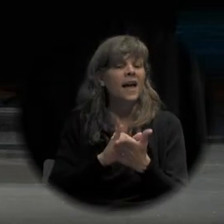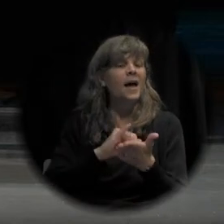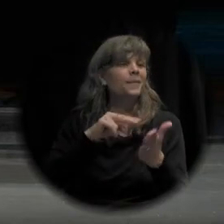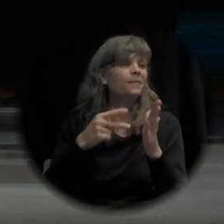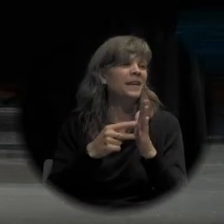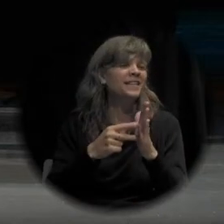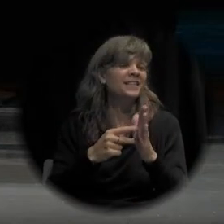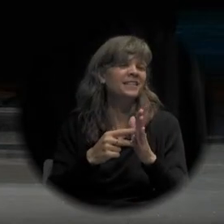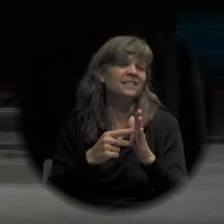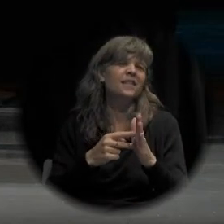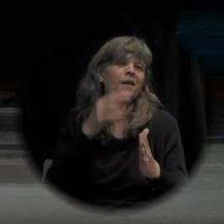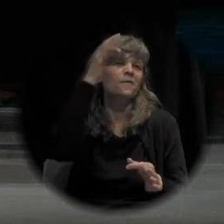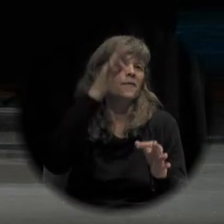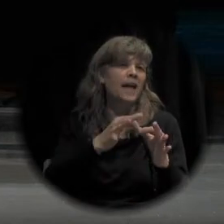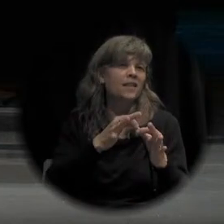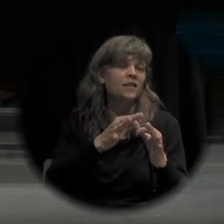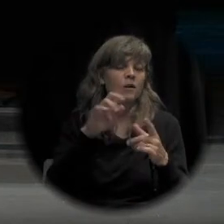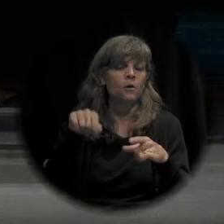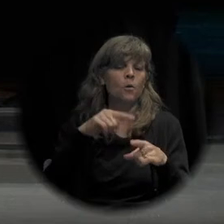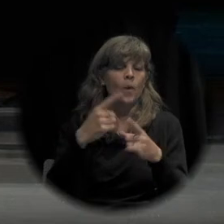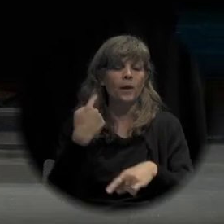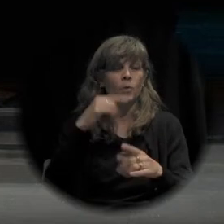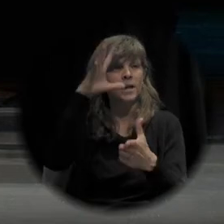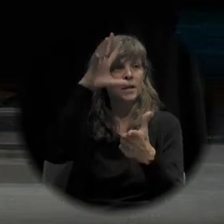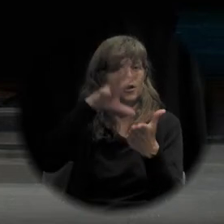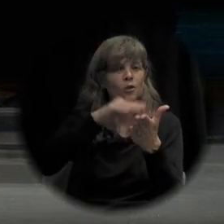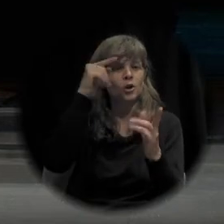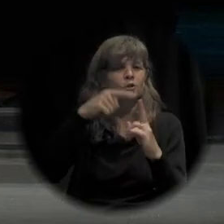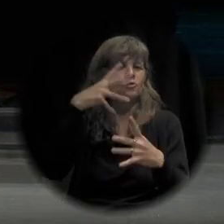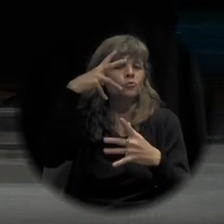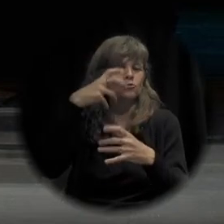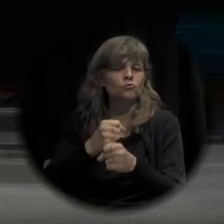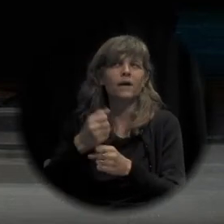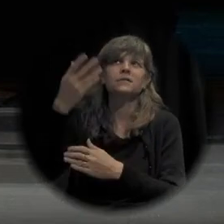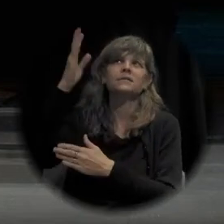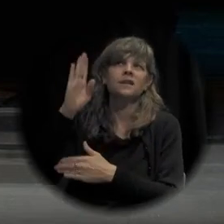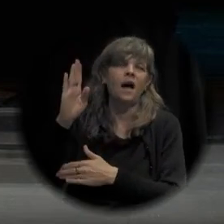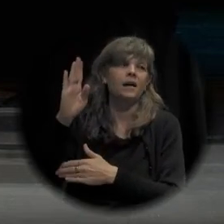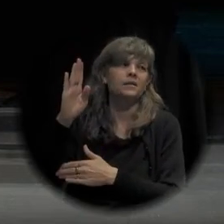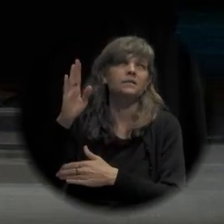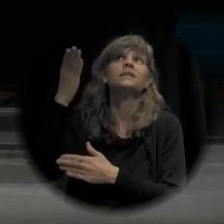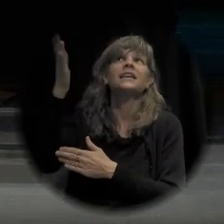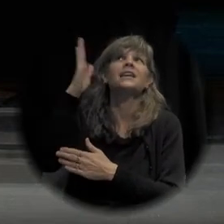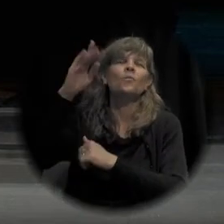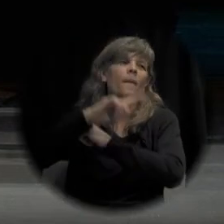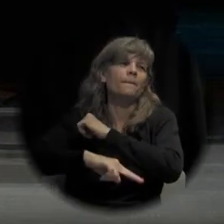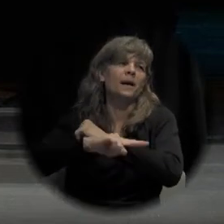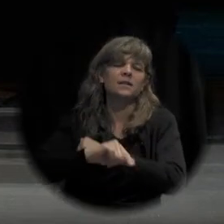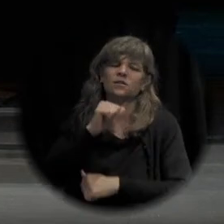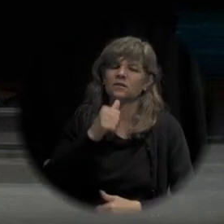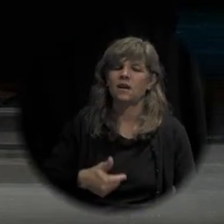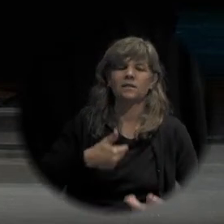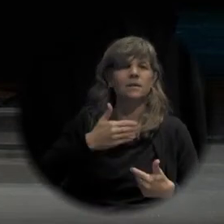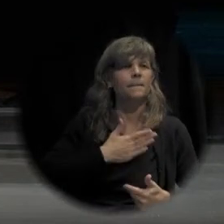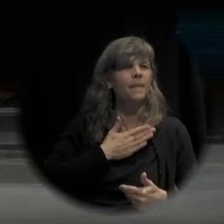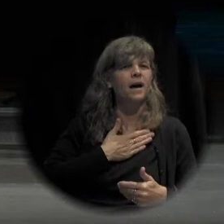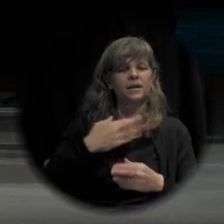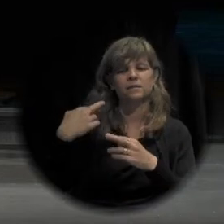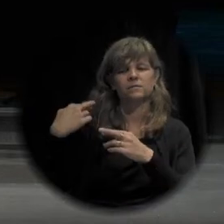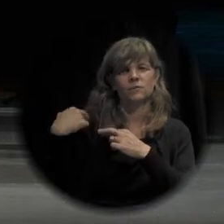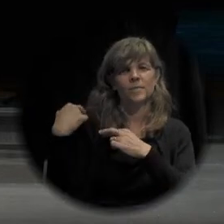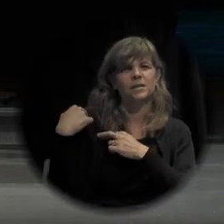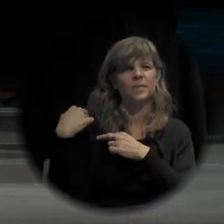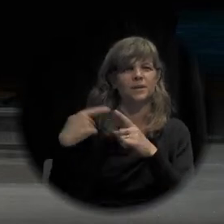faith. I'd like to go back to one other passage that we have here. So this is a little bit later in the story when